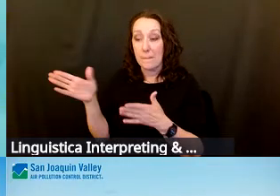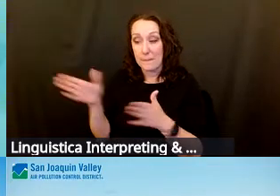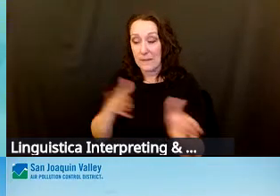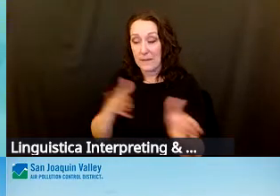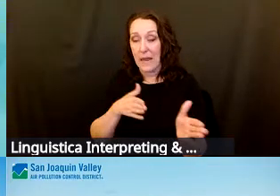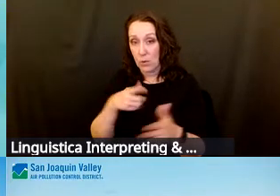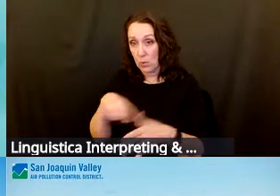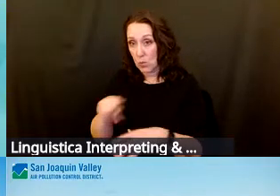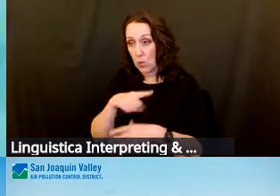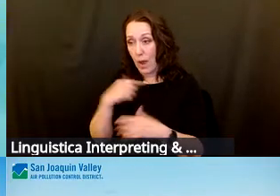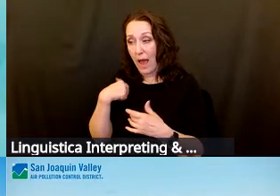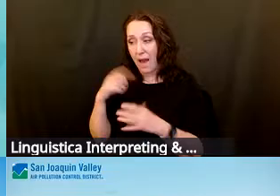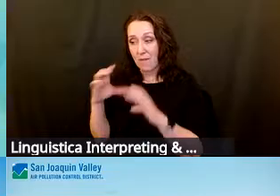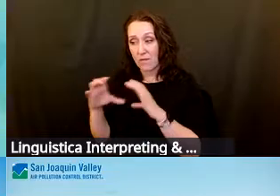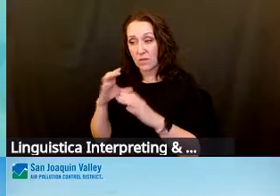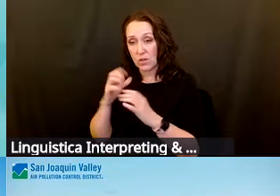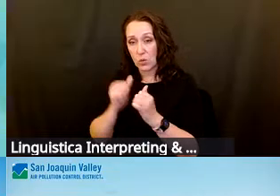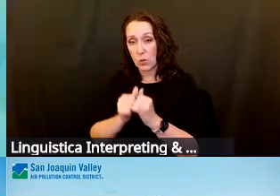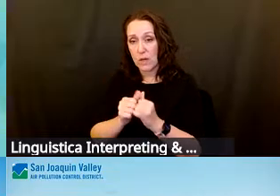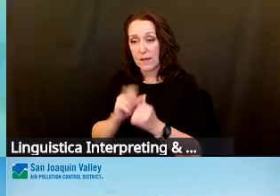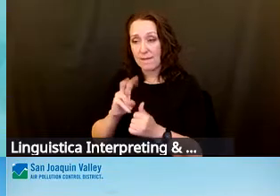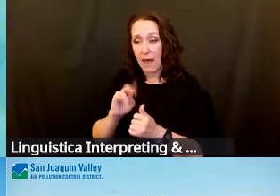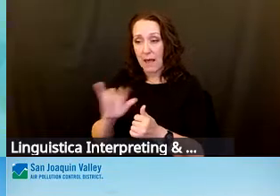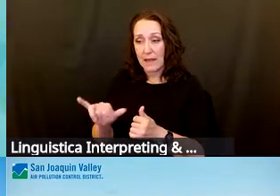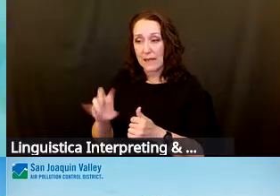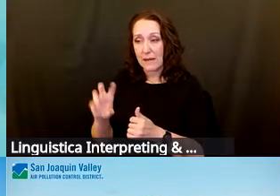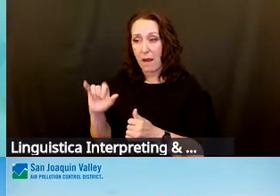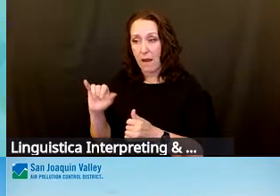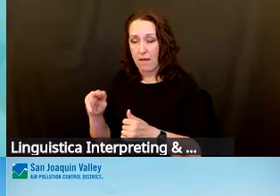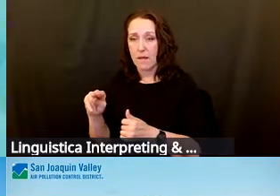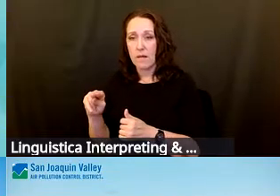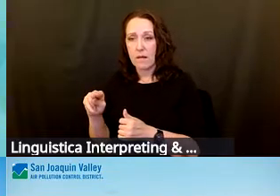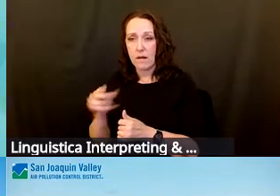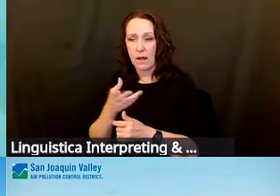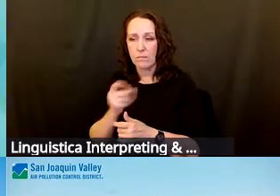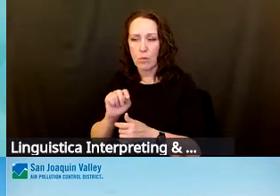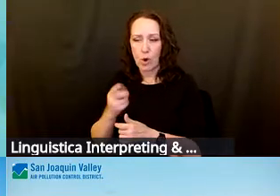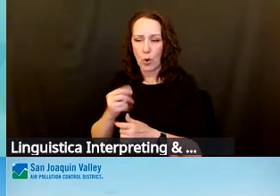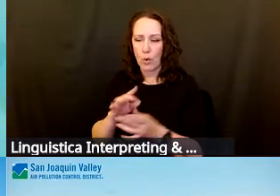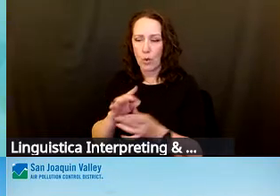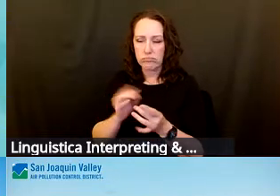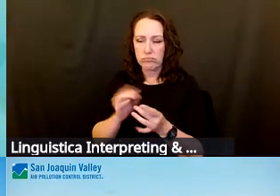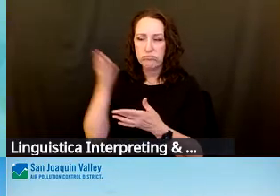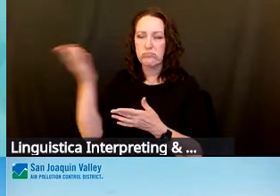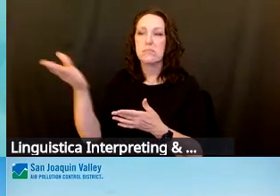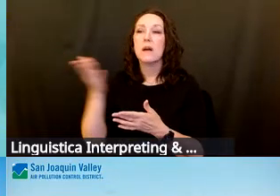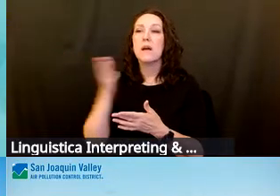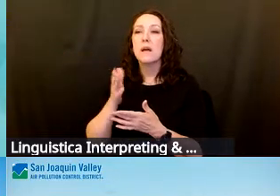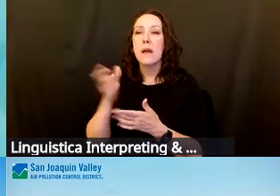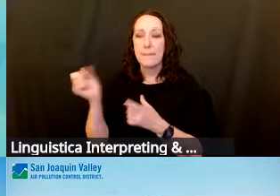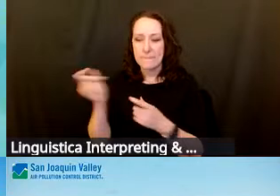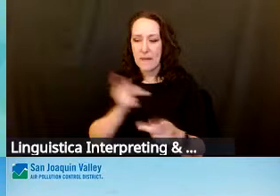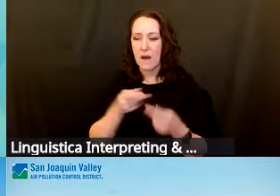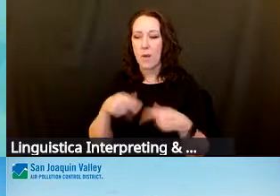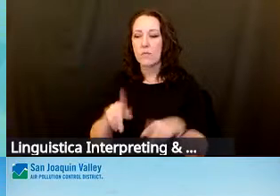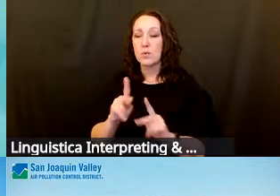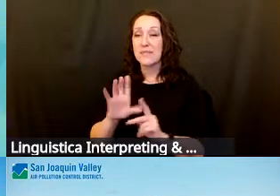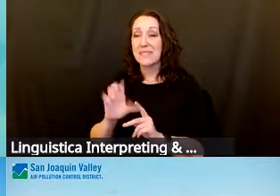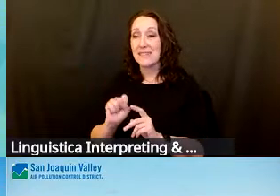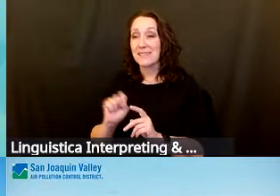that conversation with Valley Can, Margot, like you suggested, and then we can bring back this opportunity to the